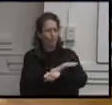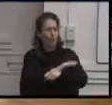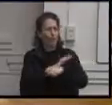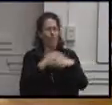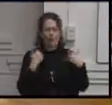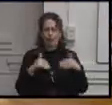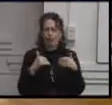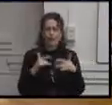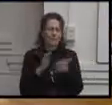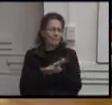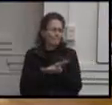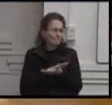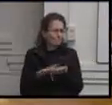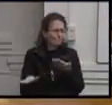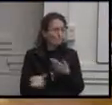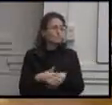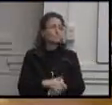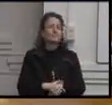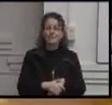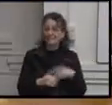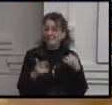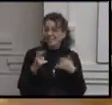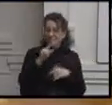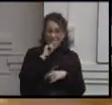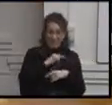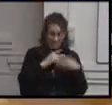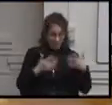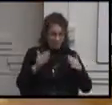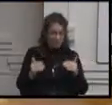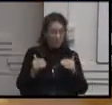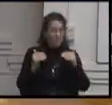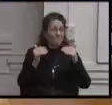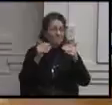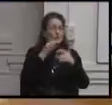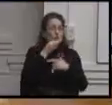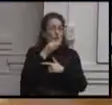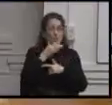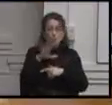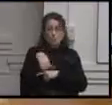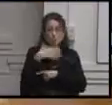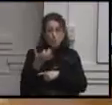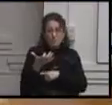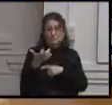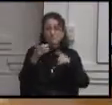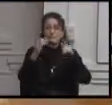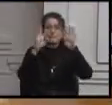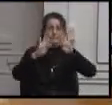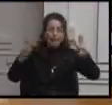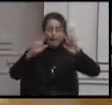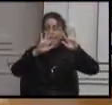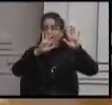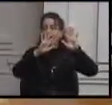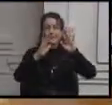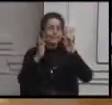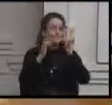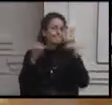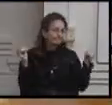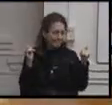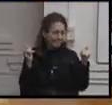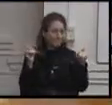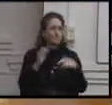With the holiday season upon us, we want to encourage everybody to